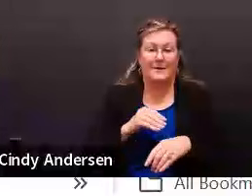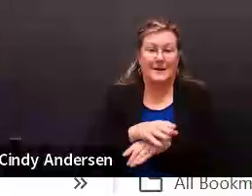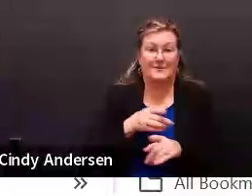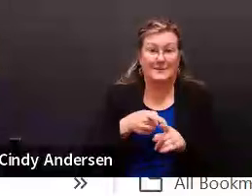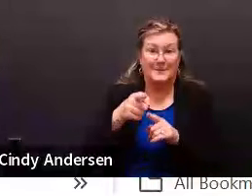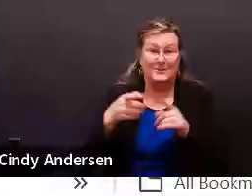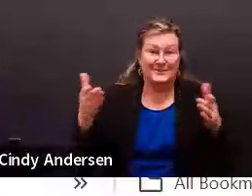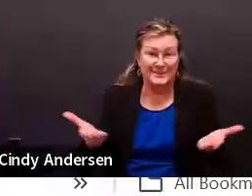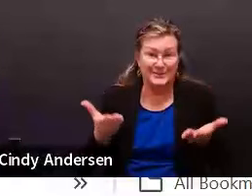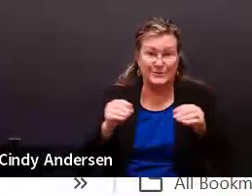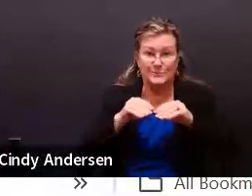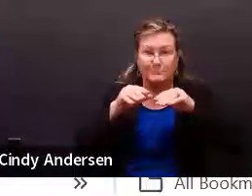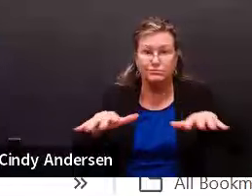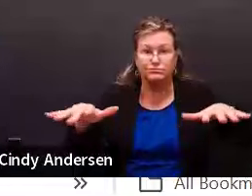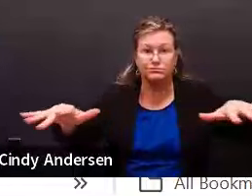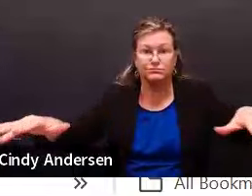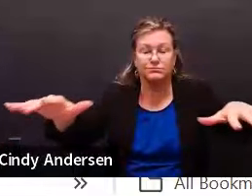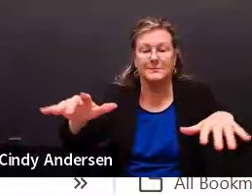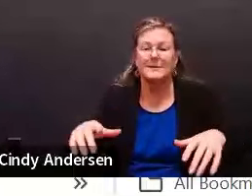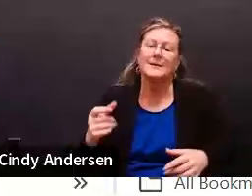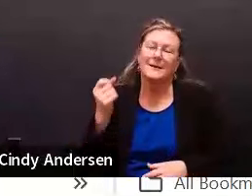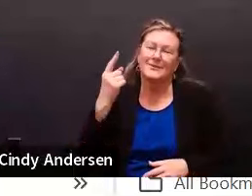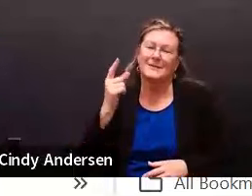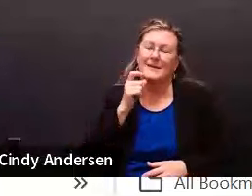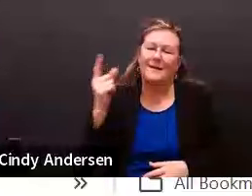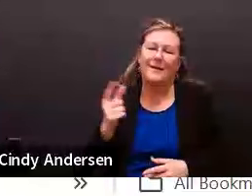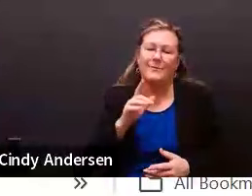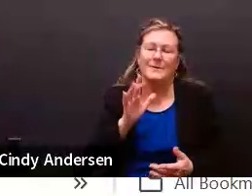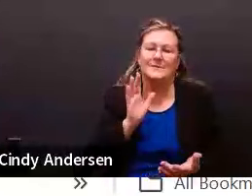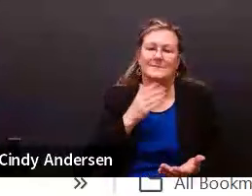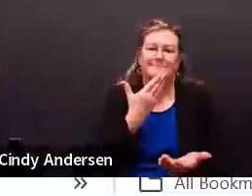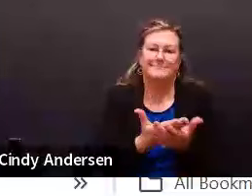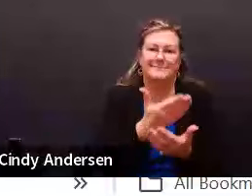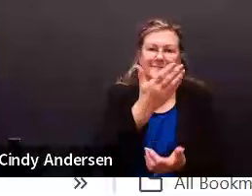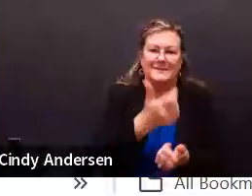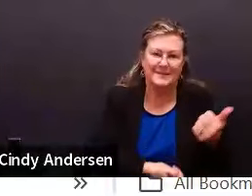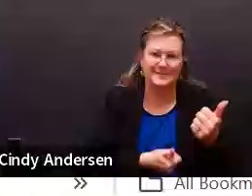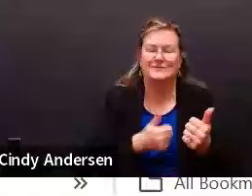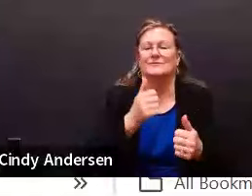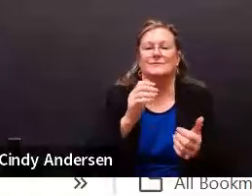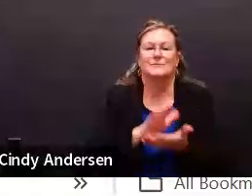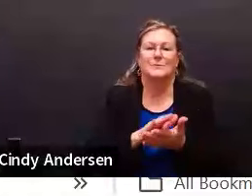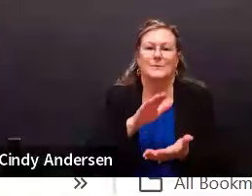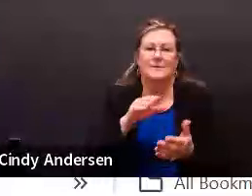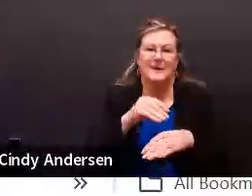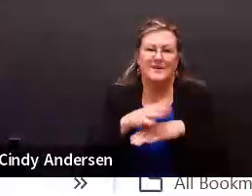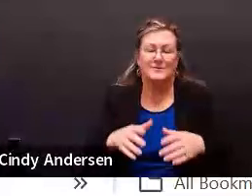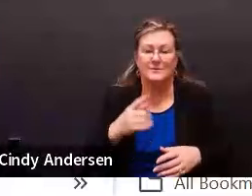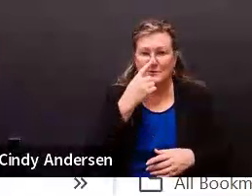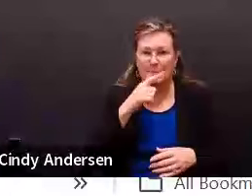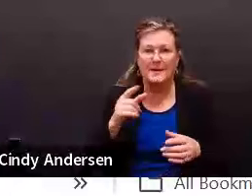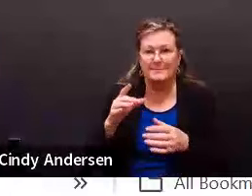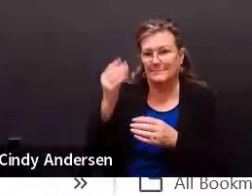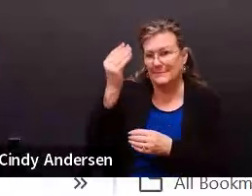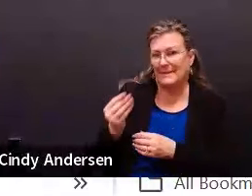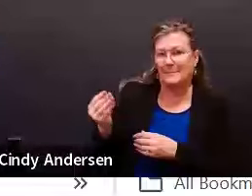specialists here to get that message out, but we understand that it doesn't always get to all school counselors. So Yeah. you guys can be the messenger, you know, if they're